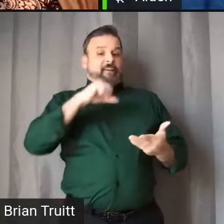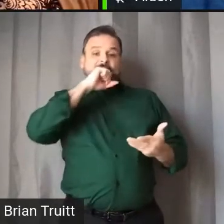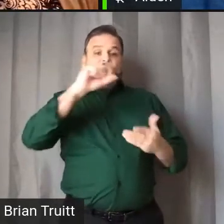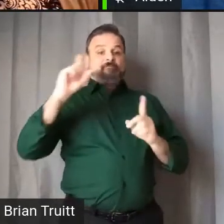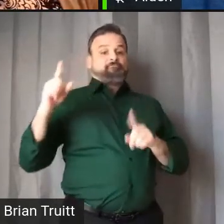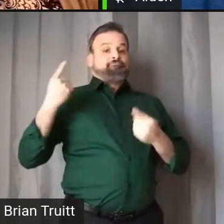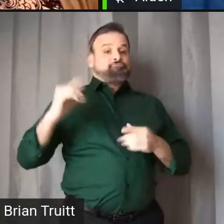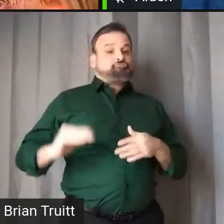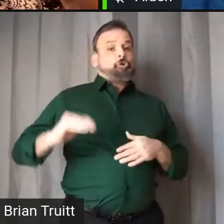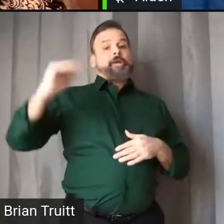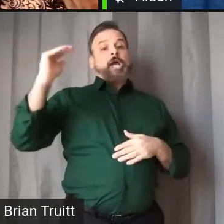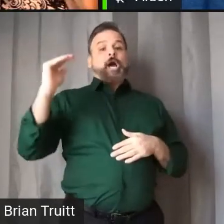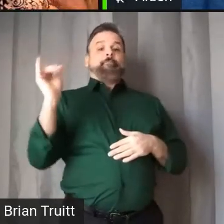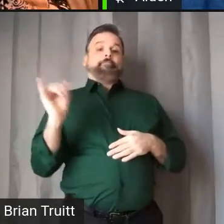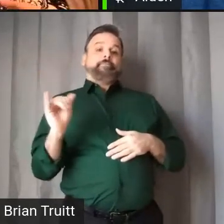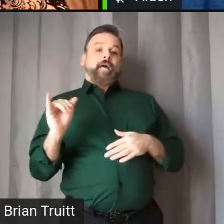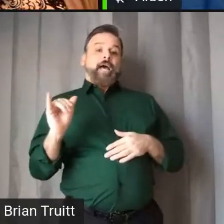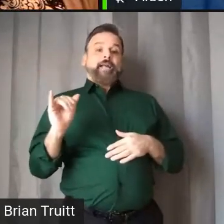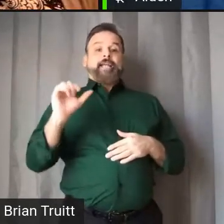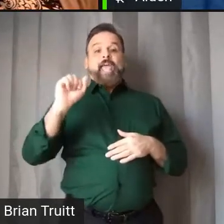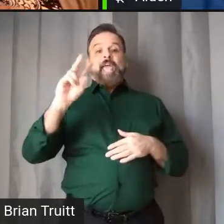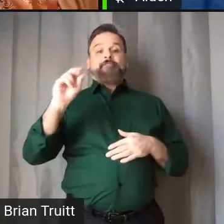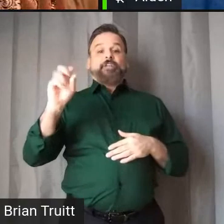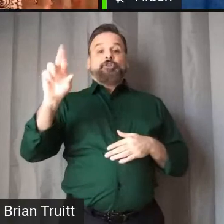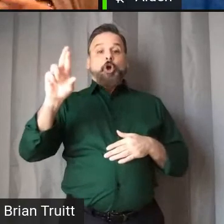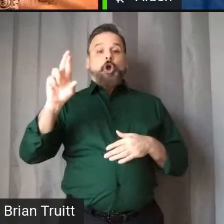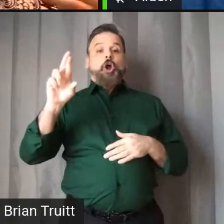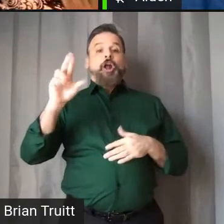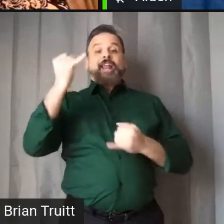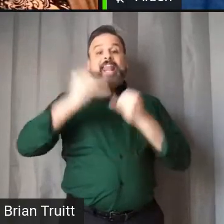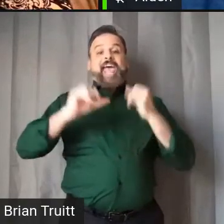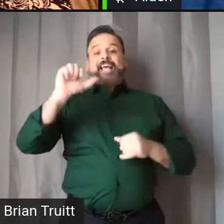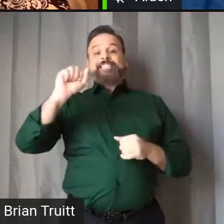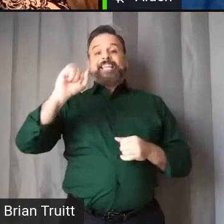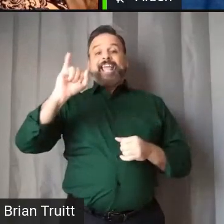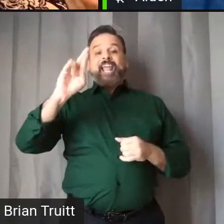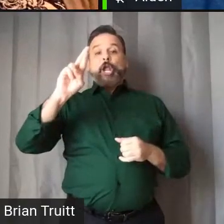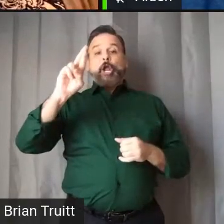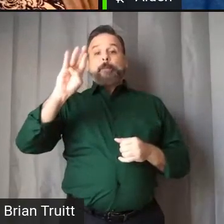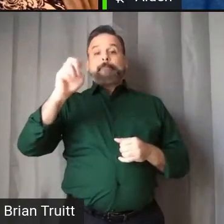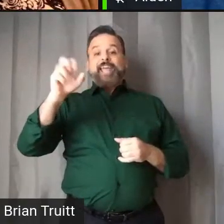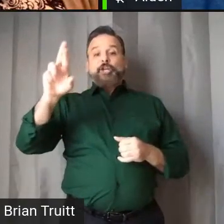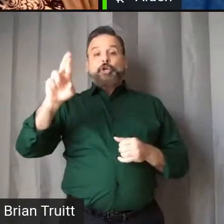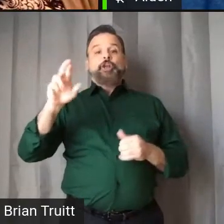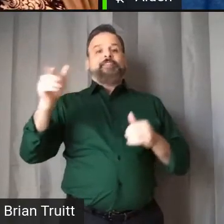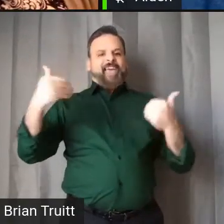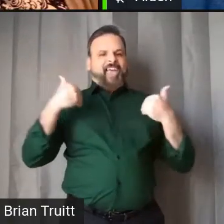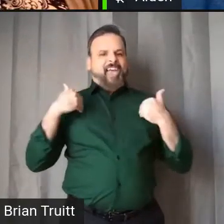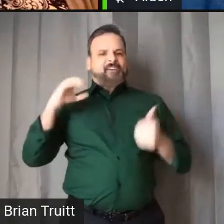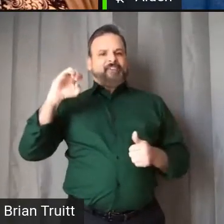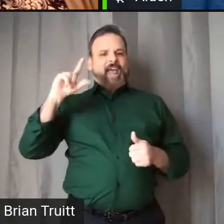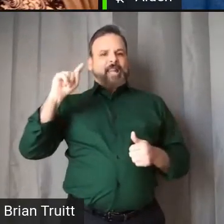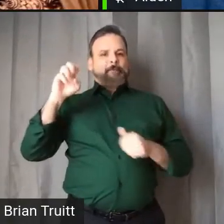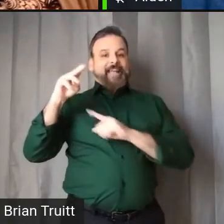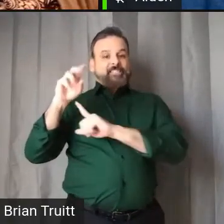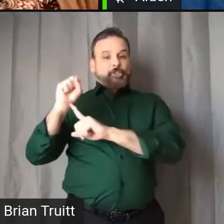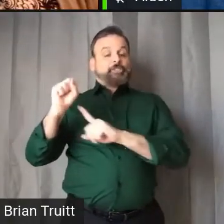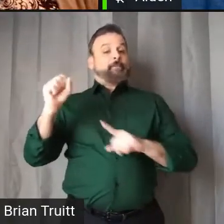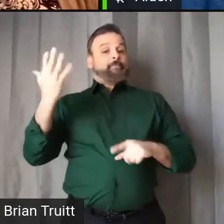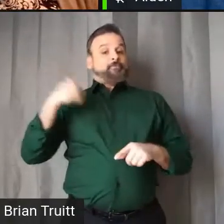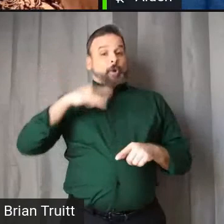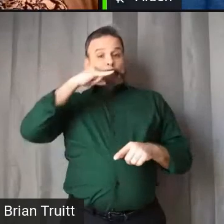you know, so things like Avatar, The Last Airbender, we get the elementals in the book. When I was a kid, I used